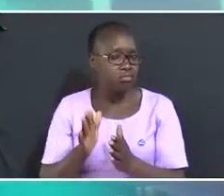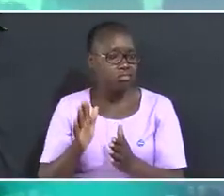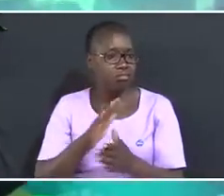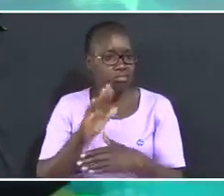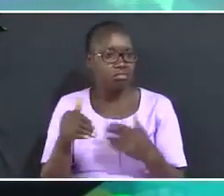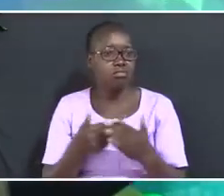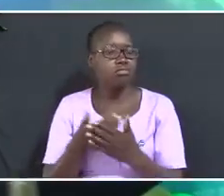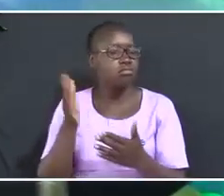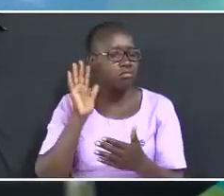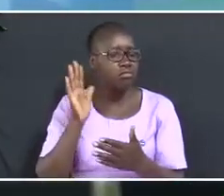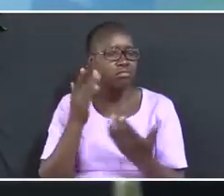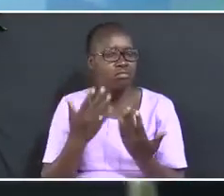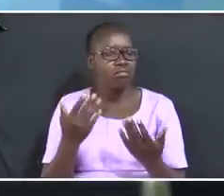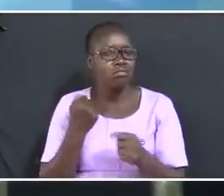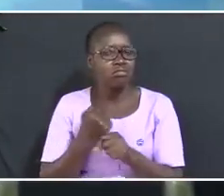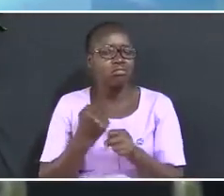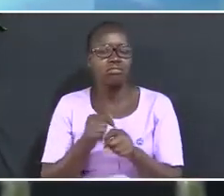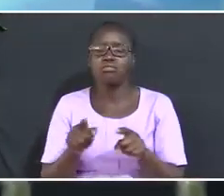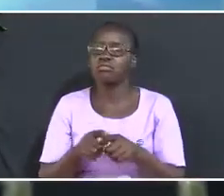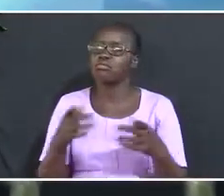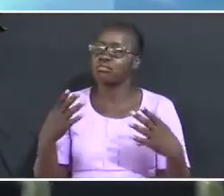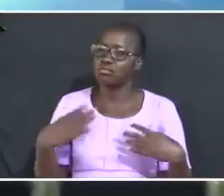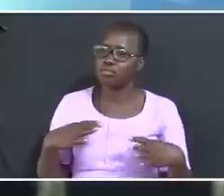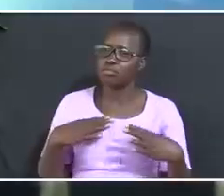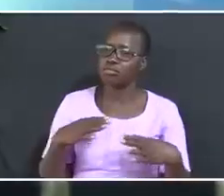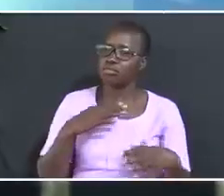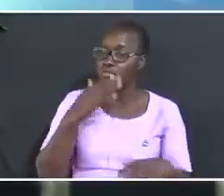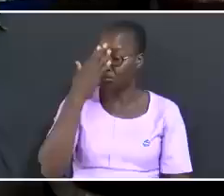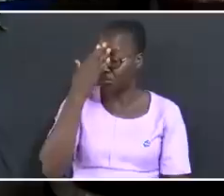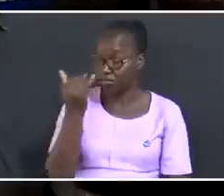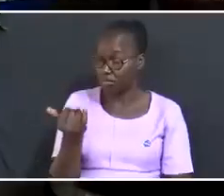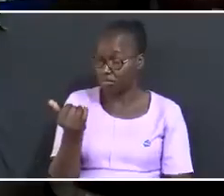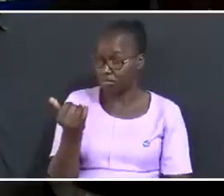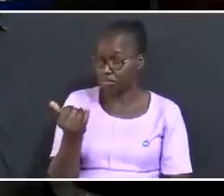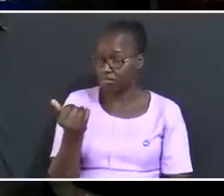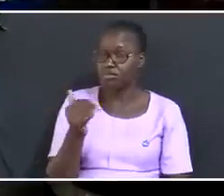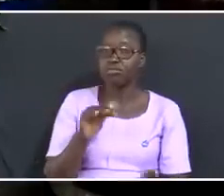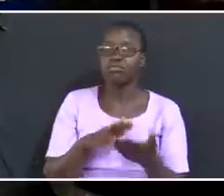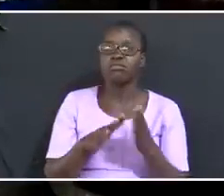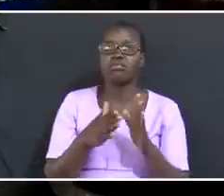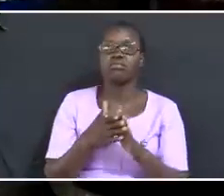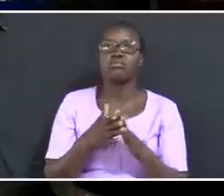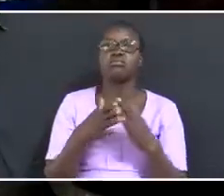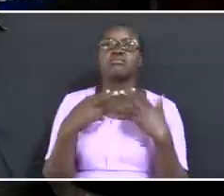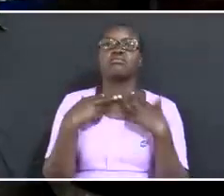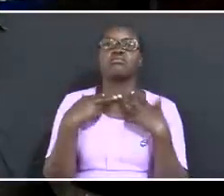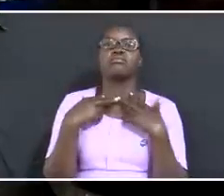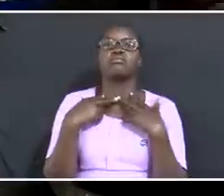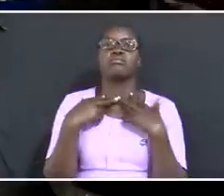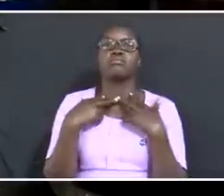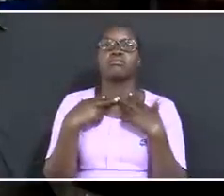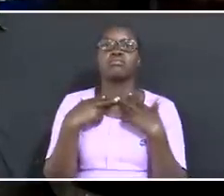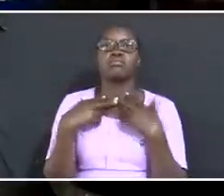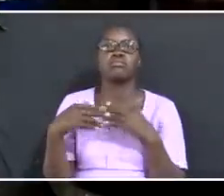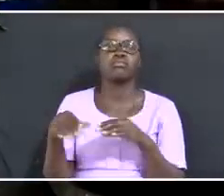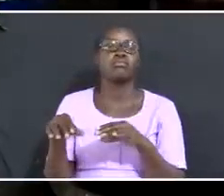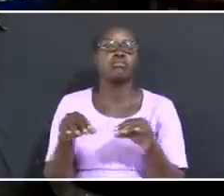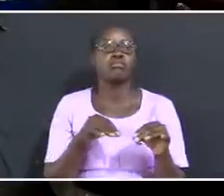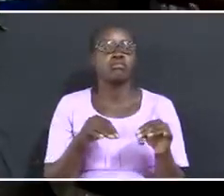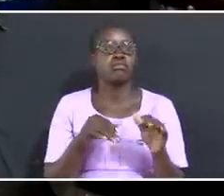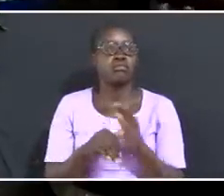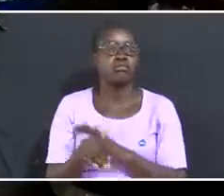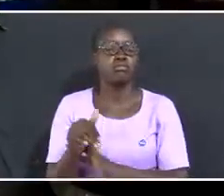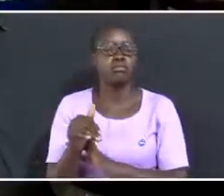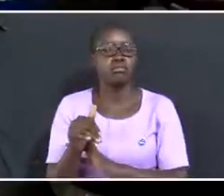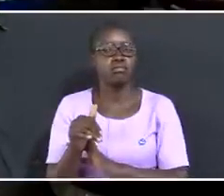that we do as human beings is because we became captives. We put under